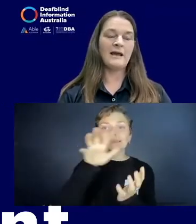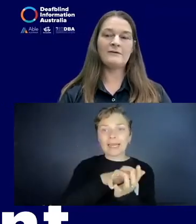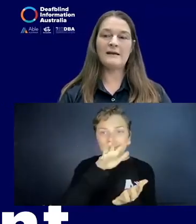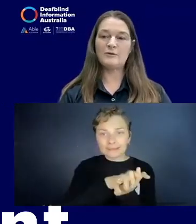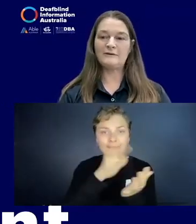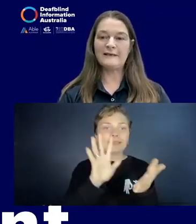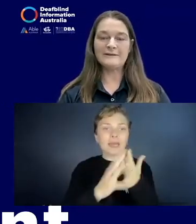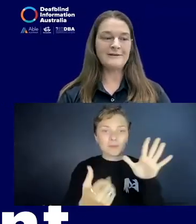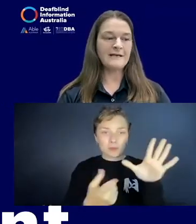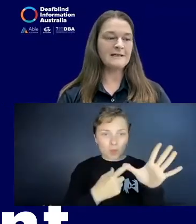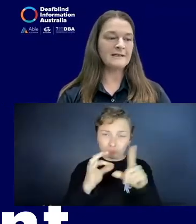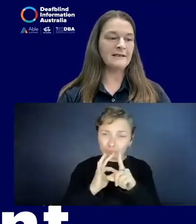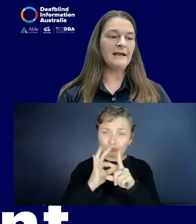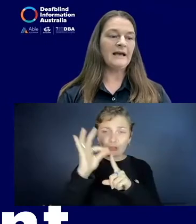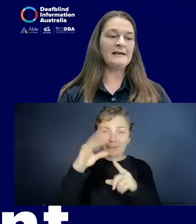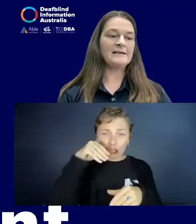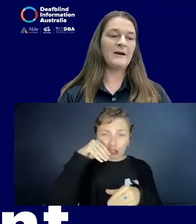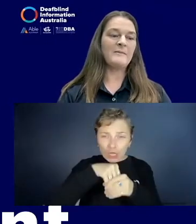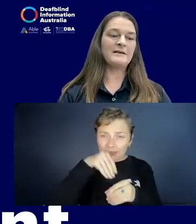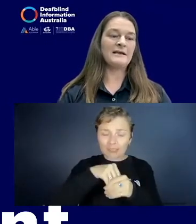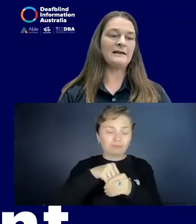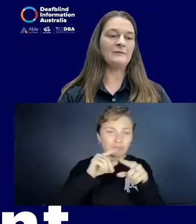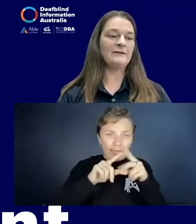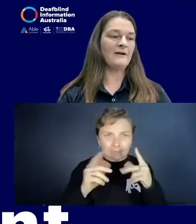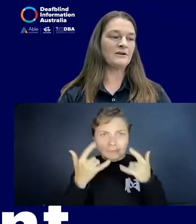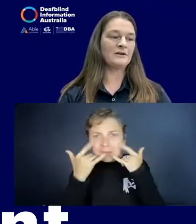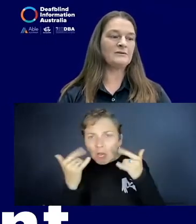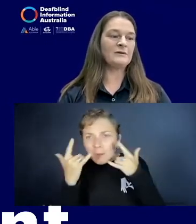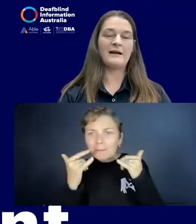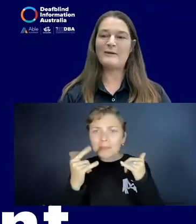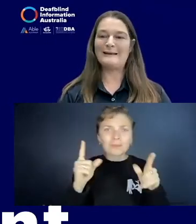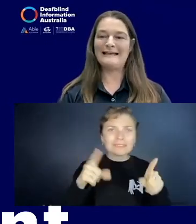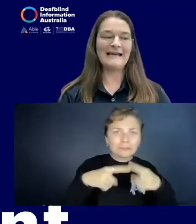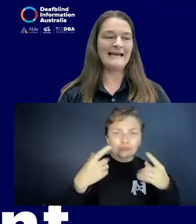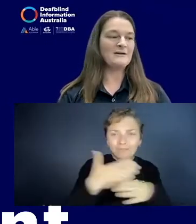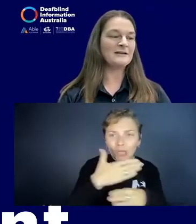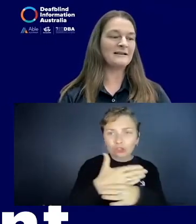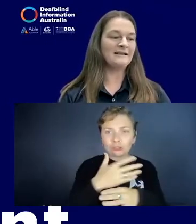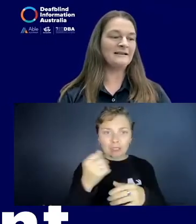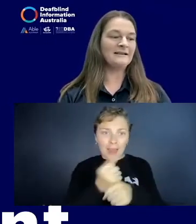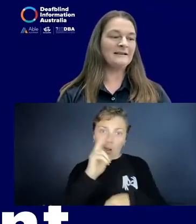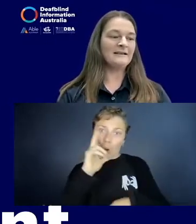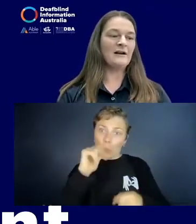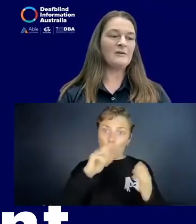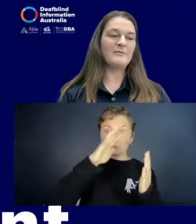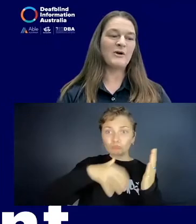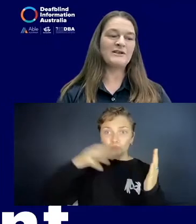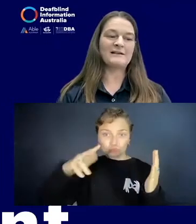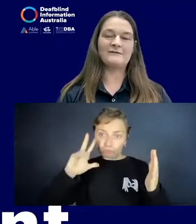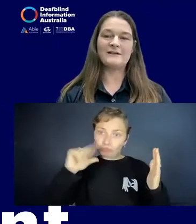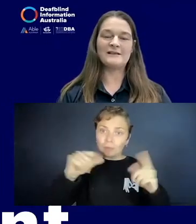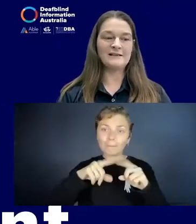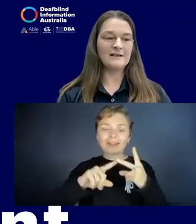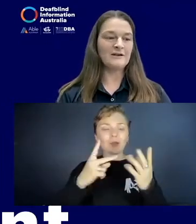are ever improving content and experimenting with functional and appealing layout, along with the